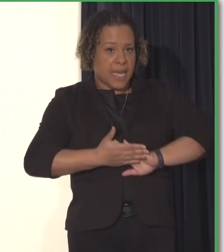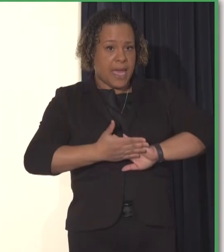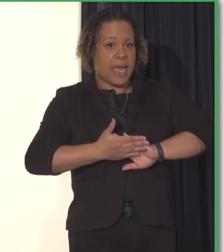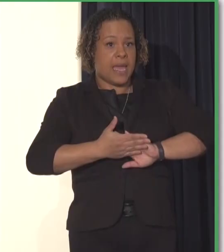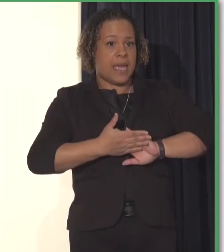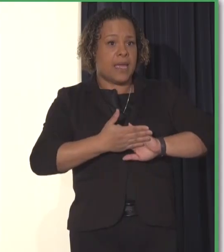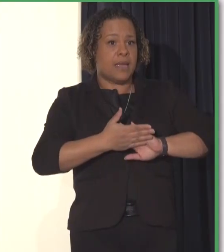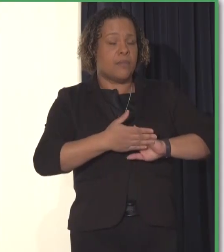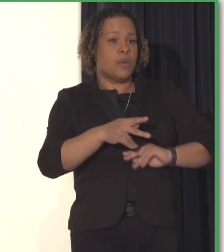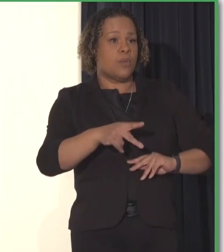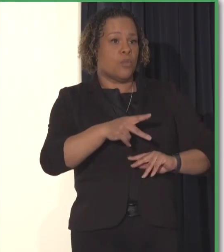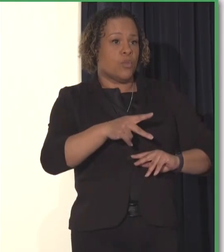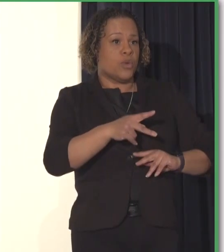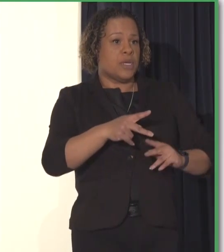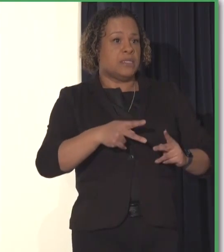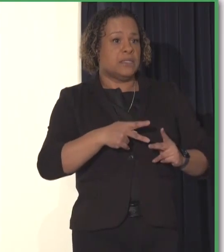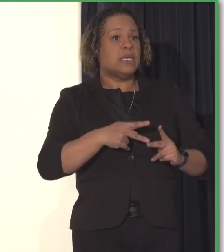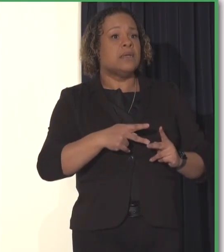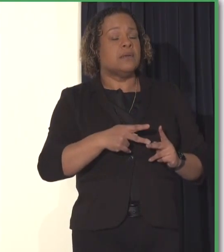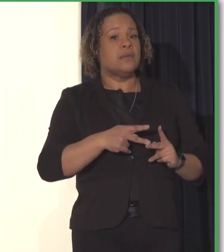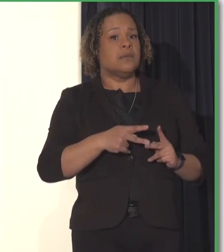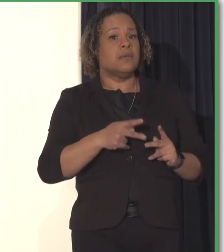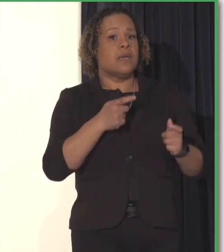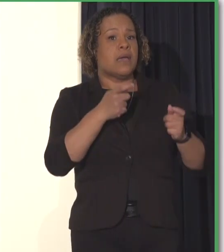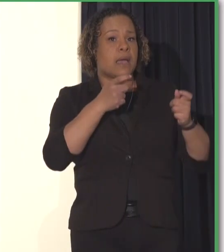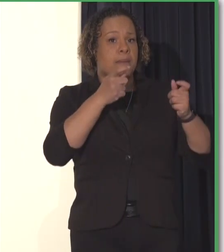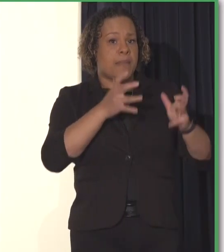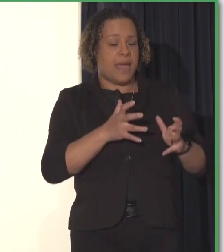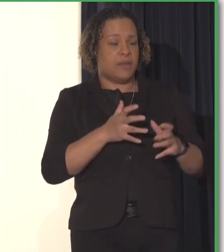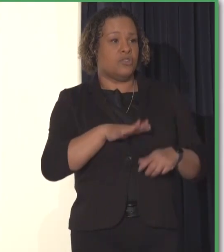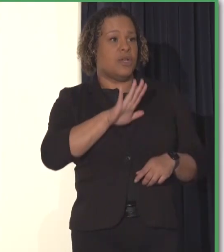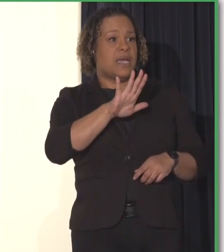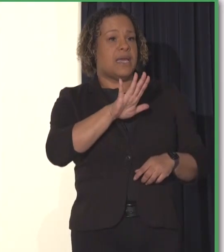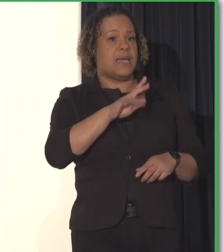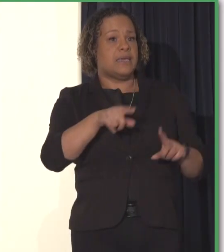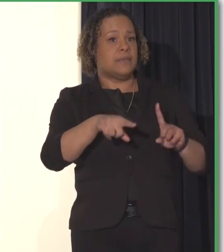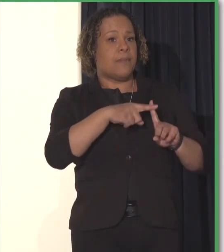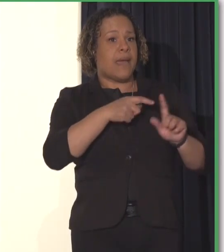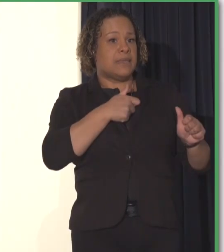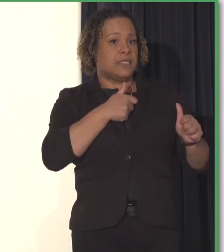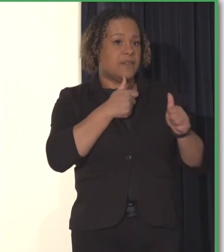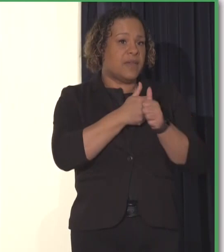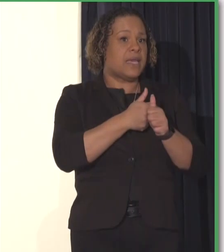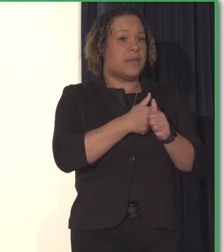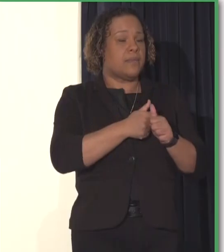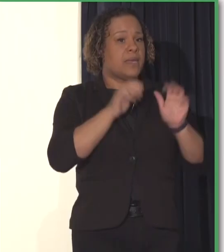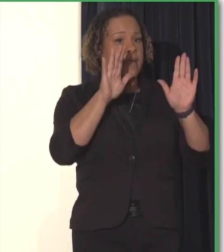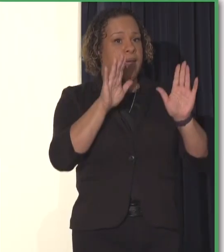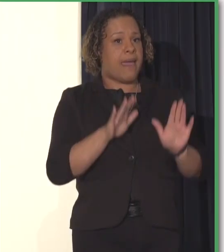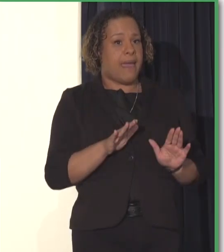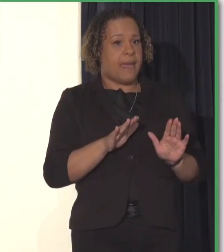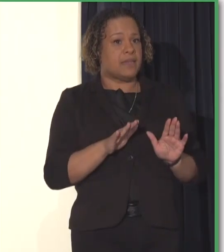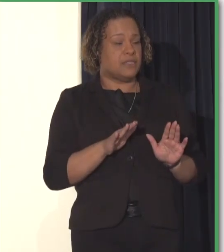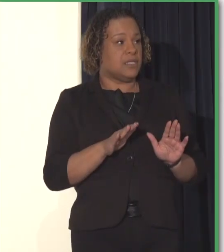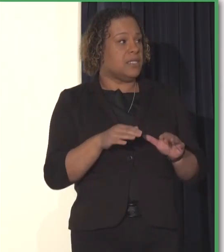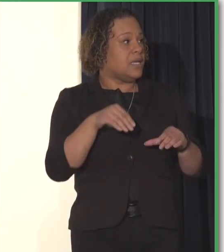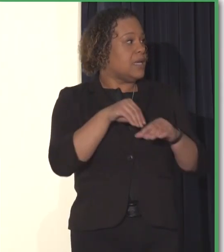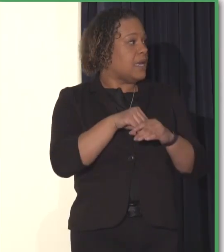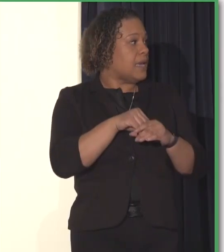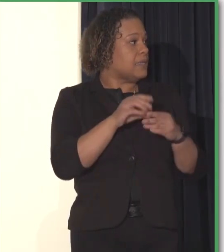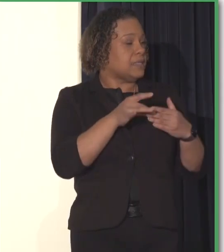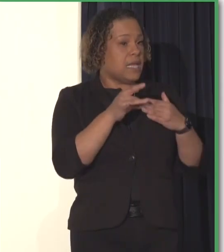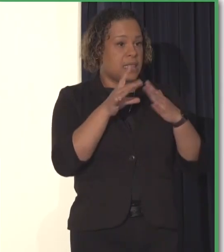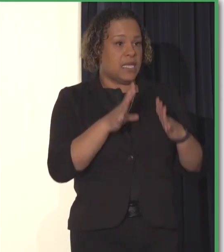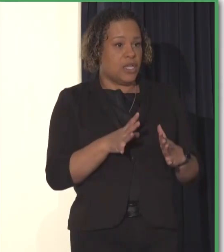commander. And whereas the positive impact and excellence Commander Knox achieved as a precinct